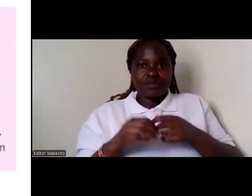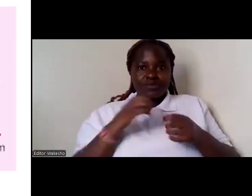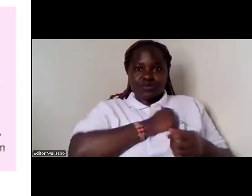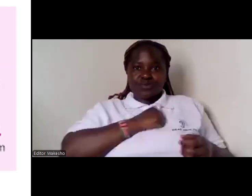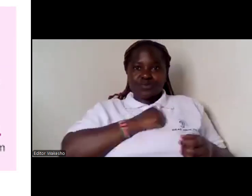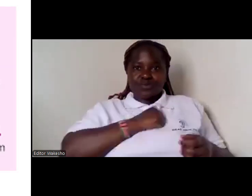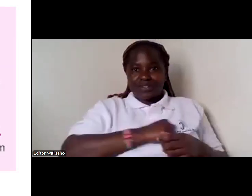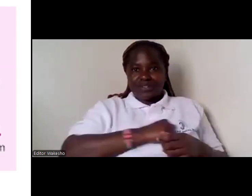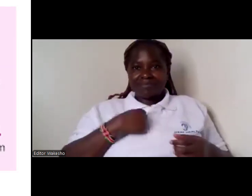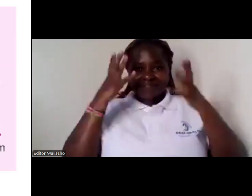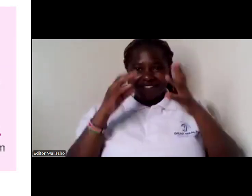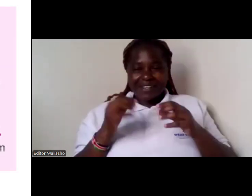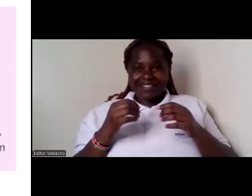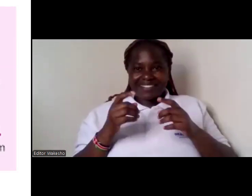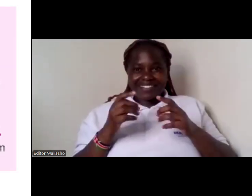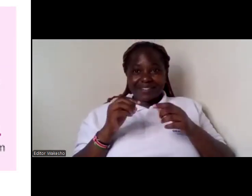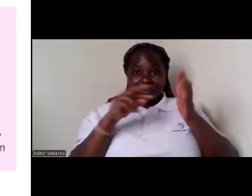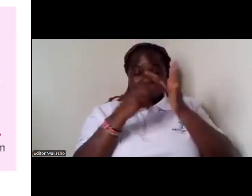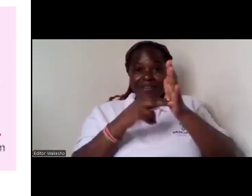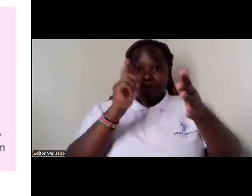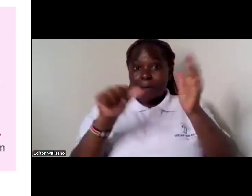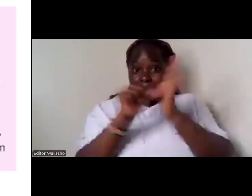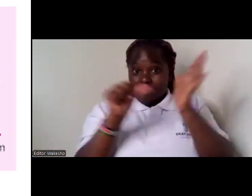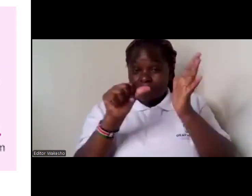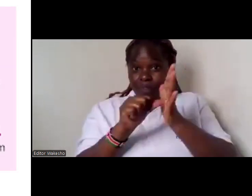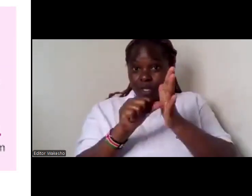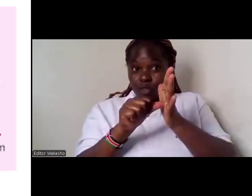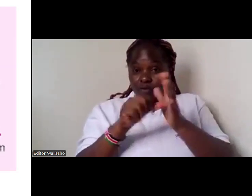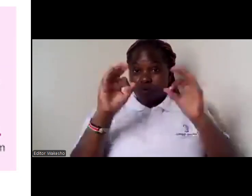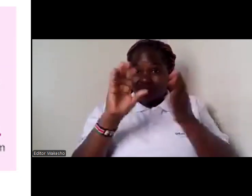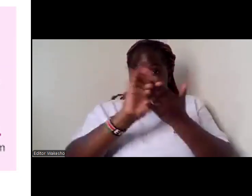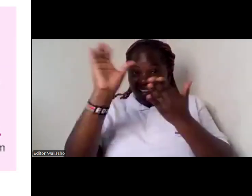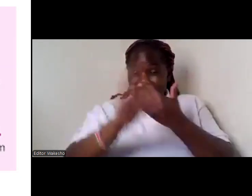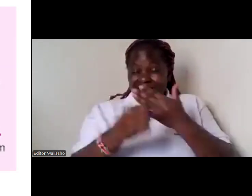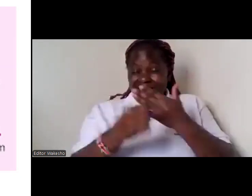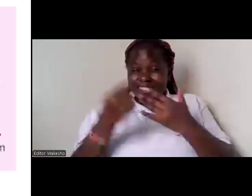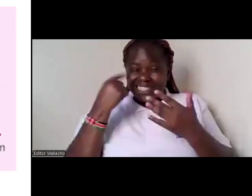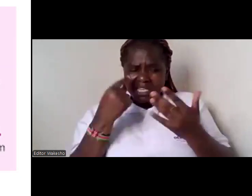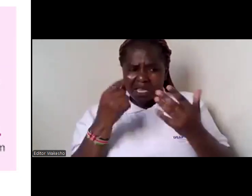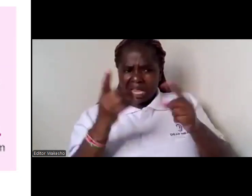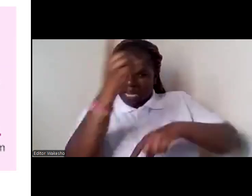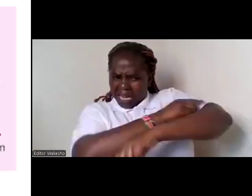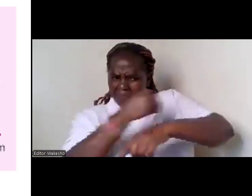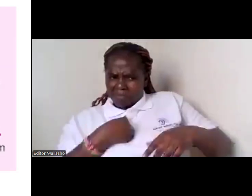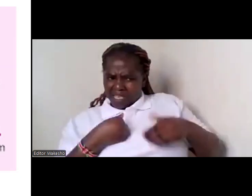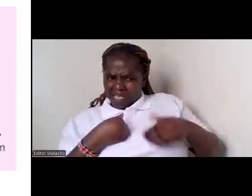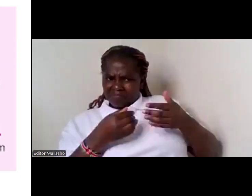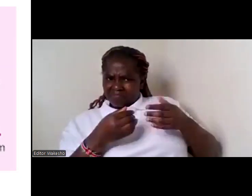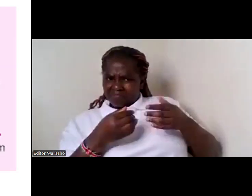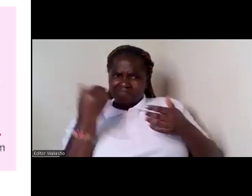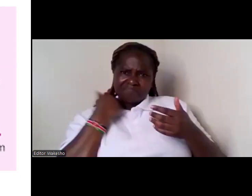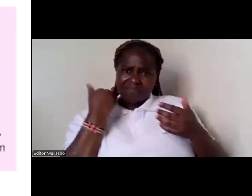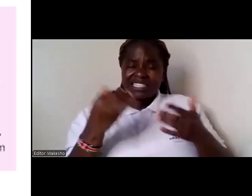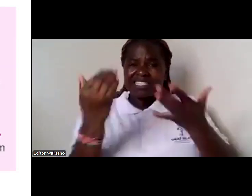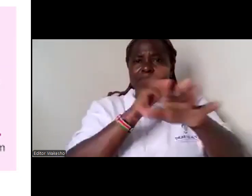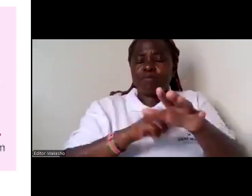So that's what I meant by the problem with this method, that where you look at the calendar, or some people use an app,